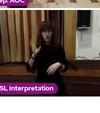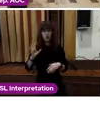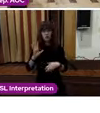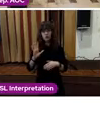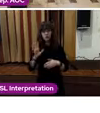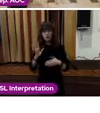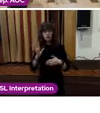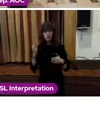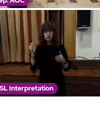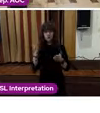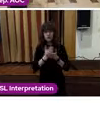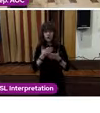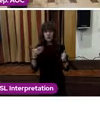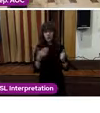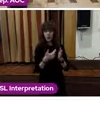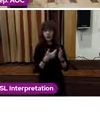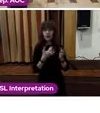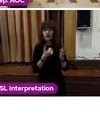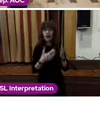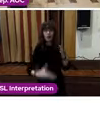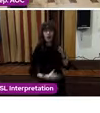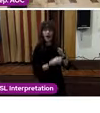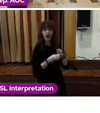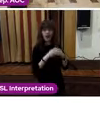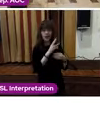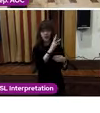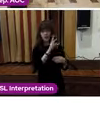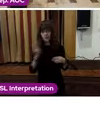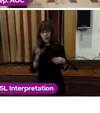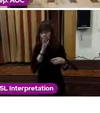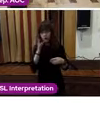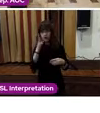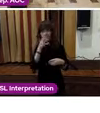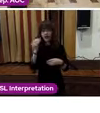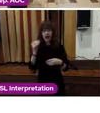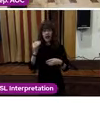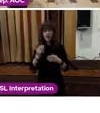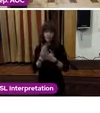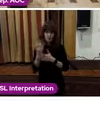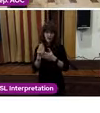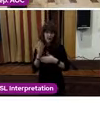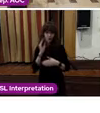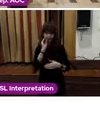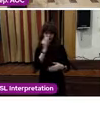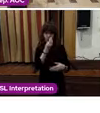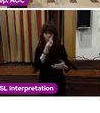around here. We picked up West Farms, and we also got the Botanical Garden, which is really nice.